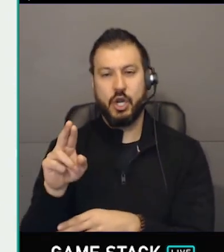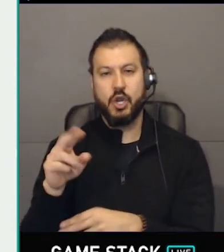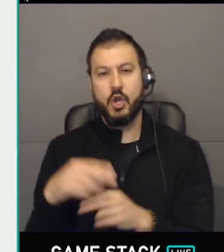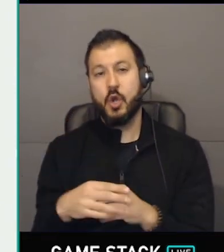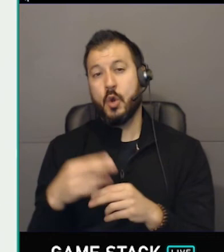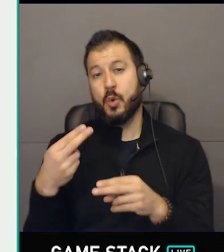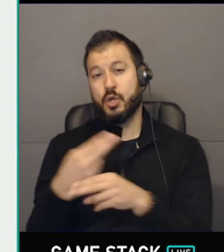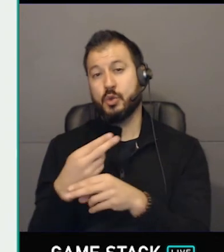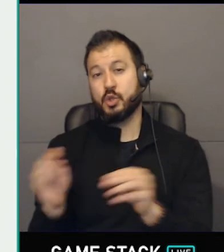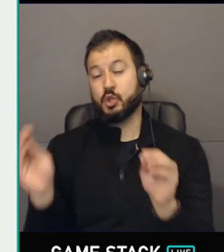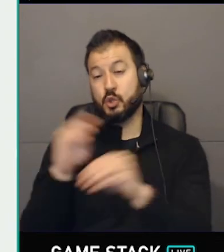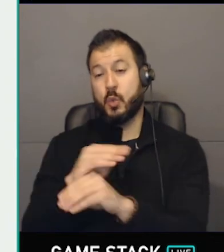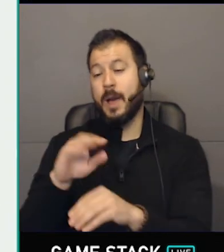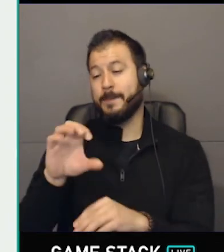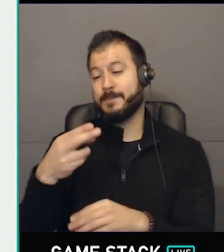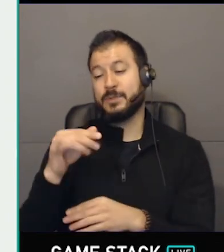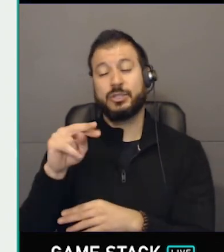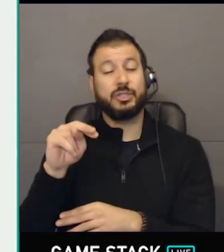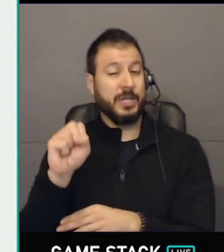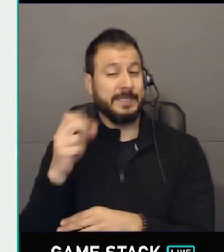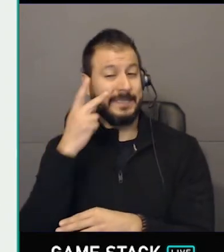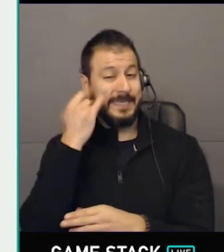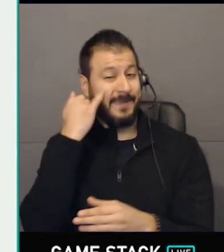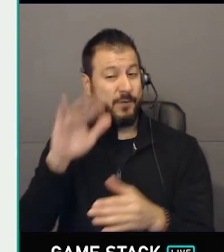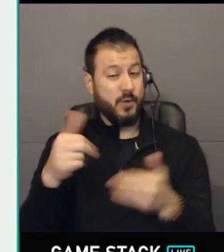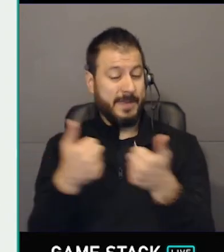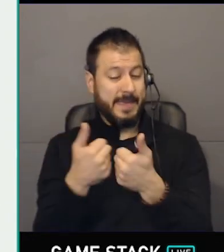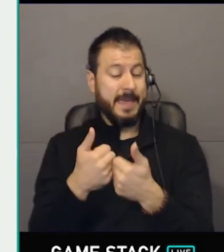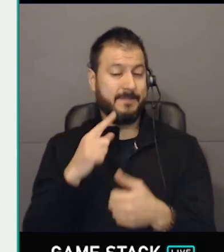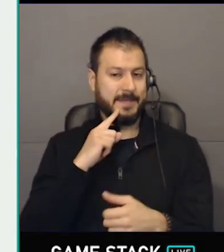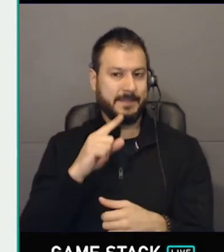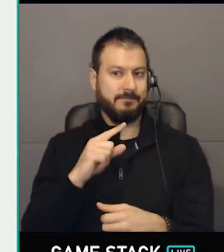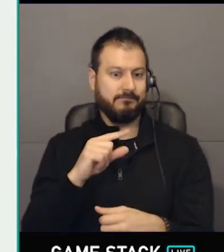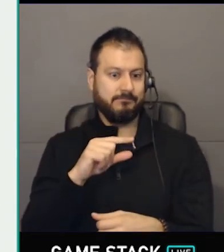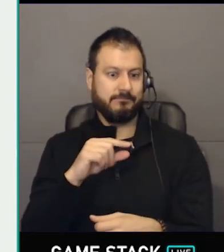format, to determine if your game is eligible for Auto HDR.